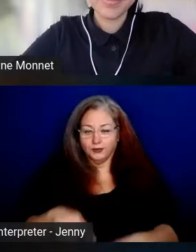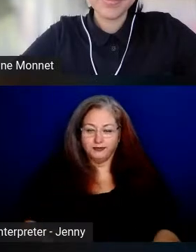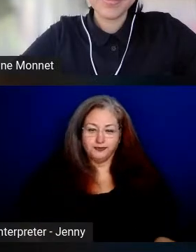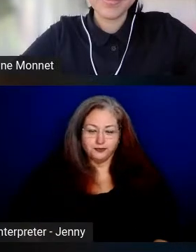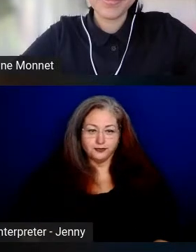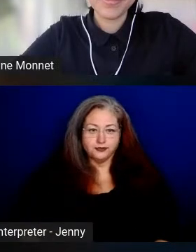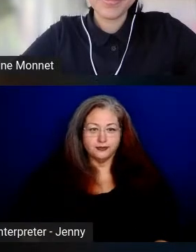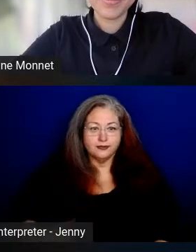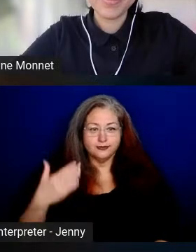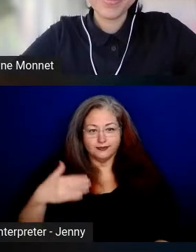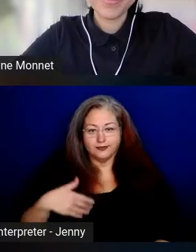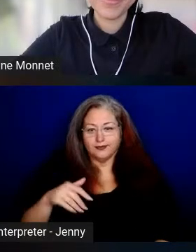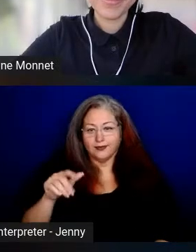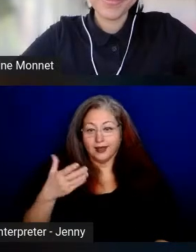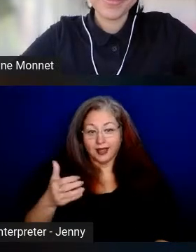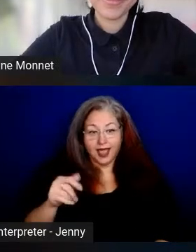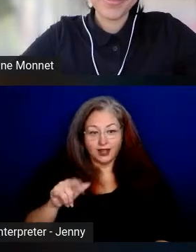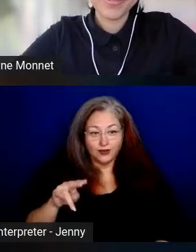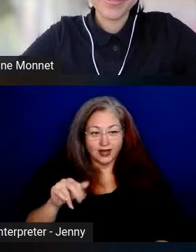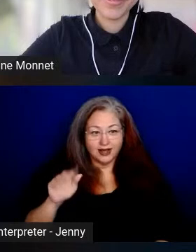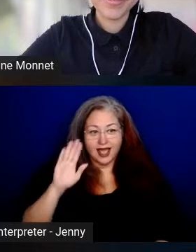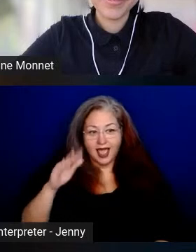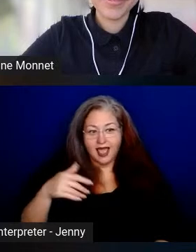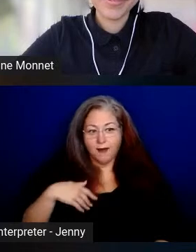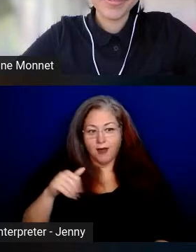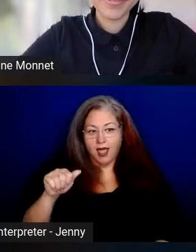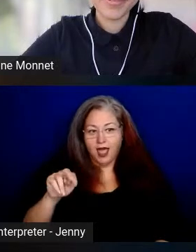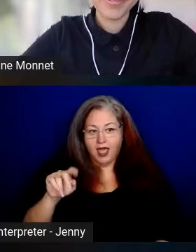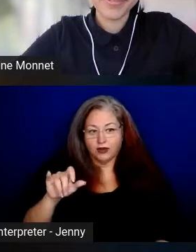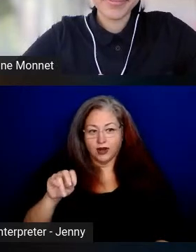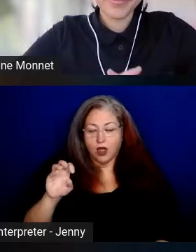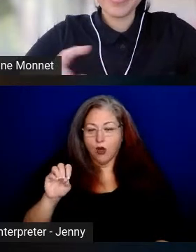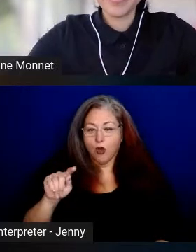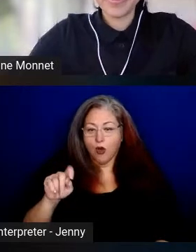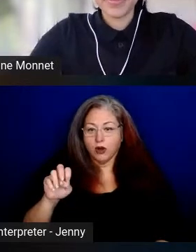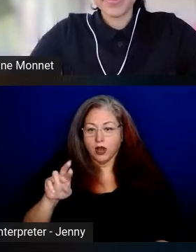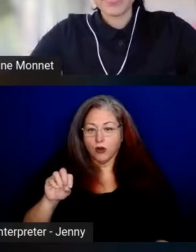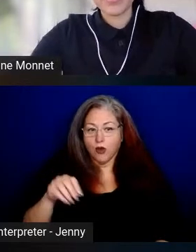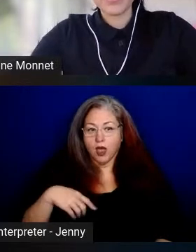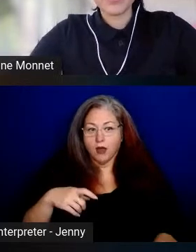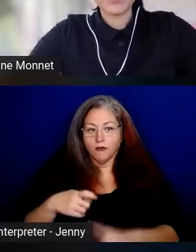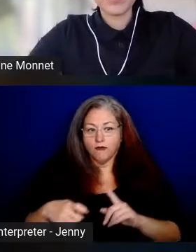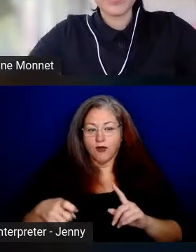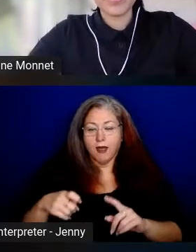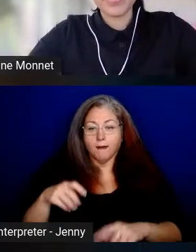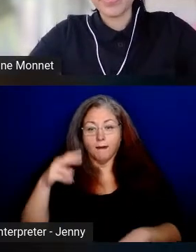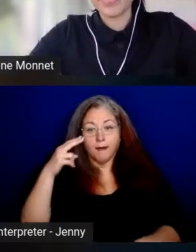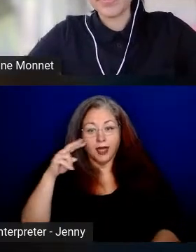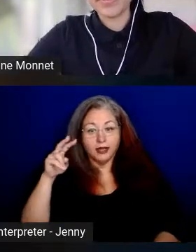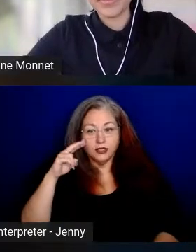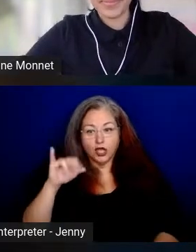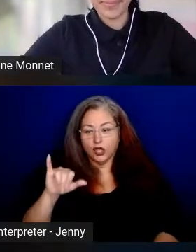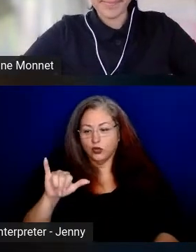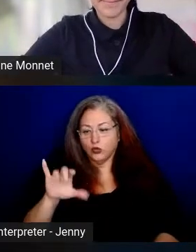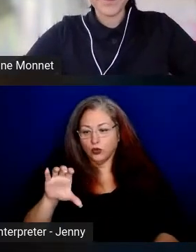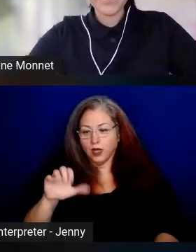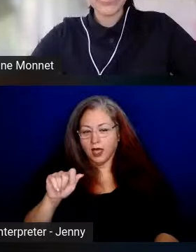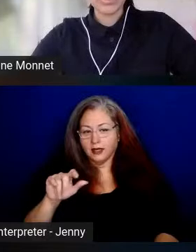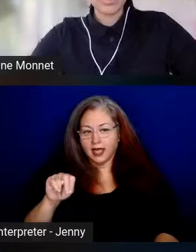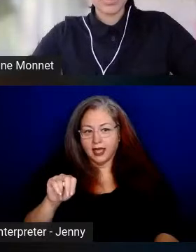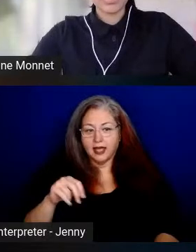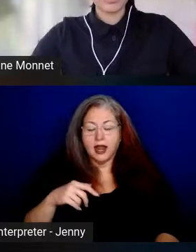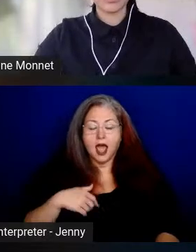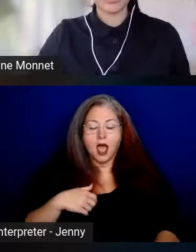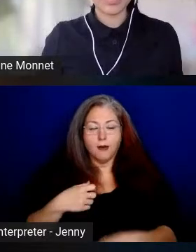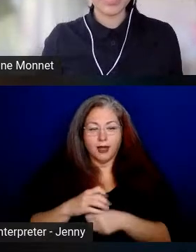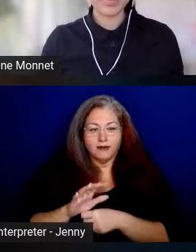Wonderful. And Adriana. Hi, everyone. I'm Adriana Otero. I'm from Yucatan, Mexico, and I'm a filmmaker.